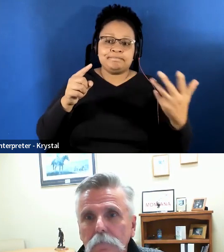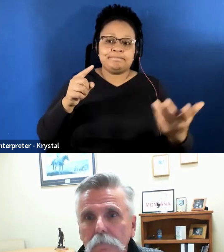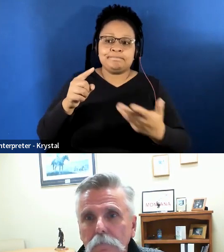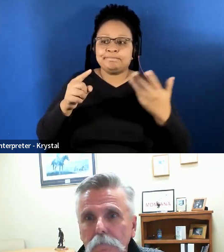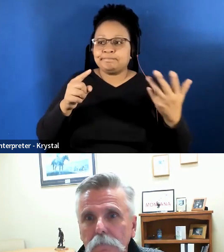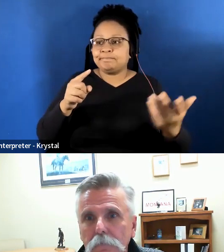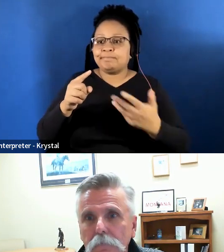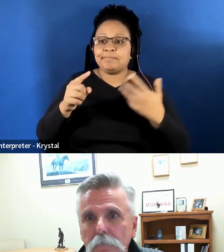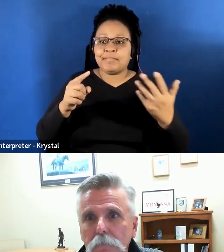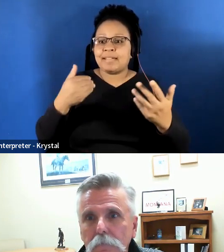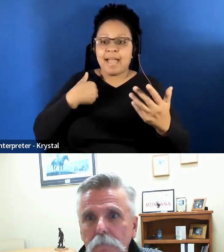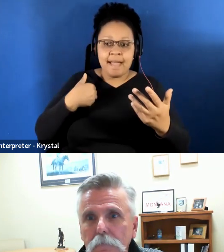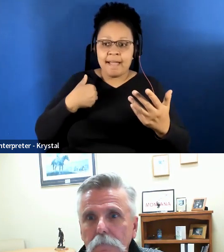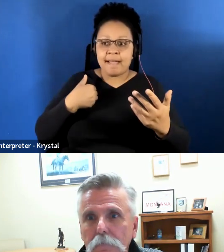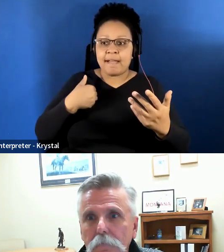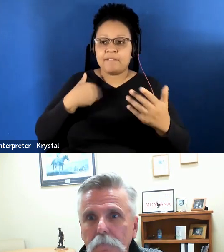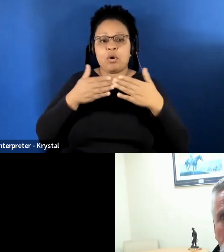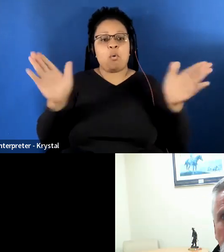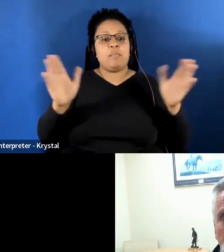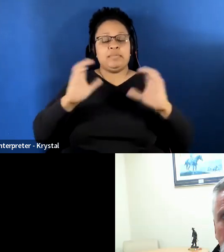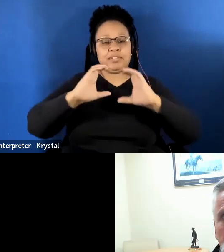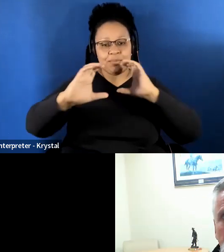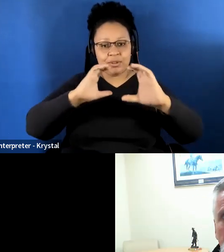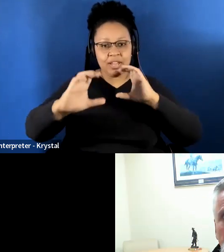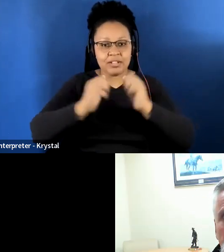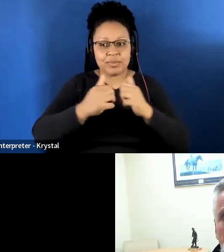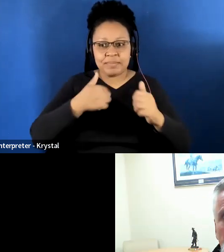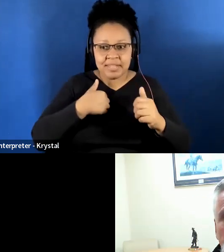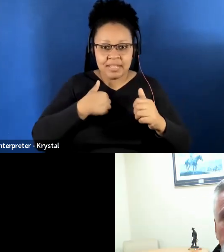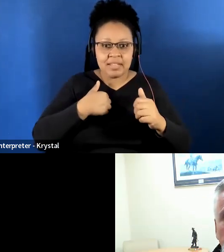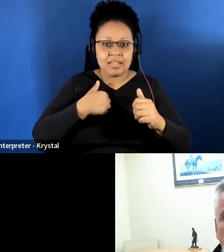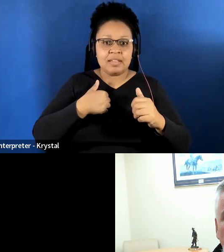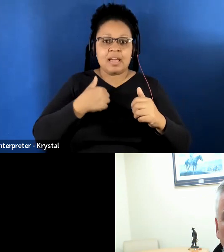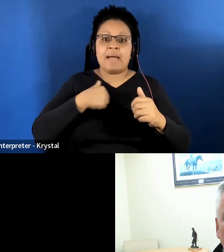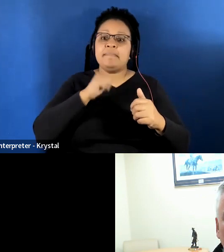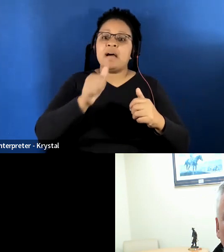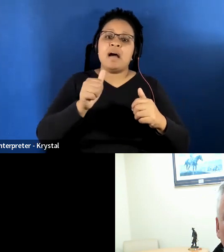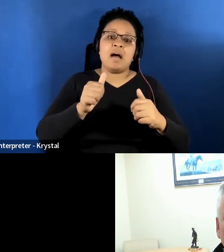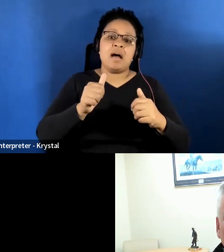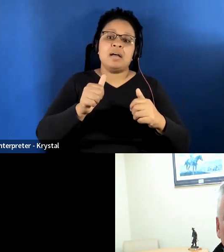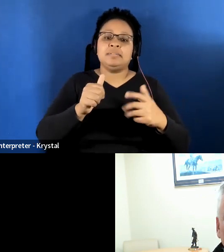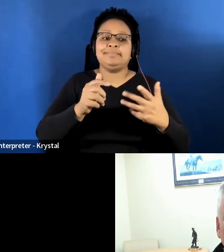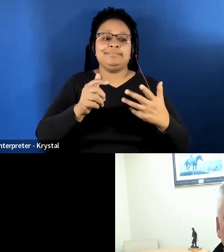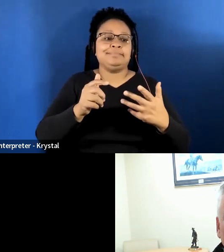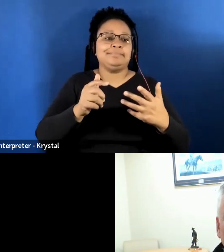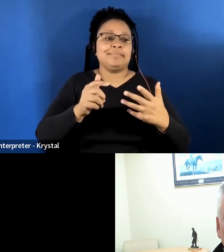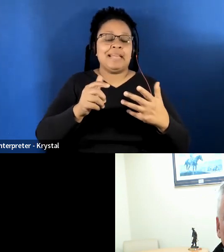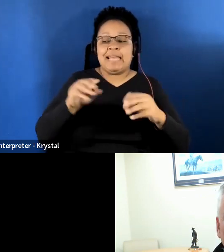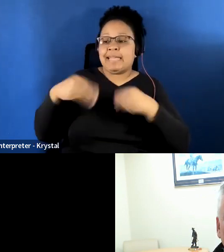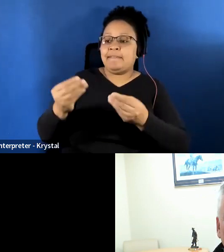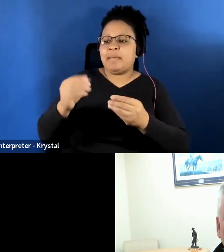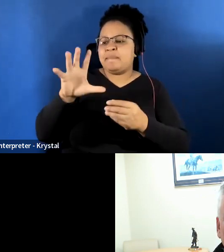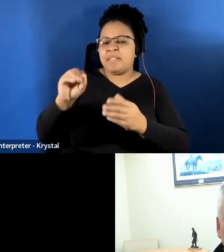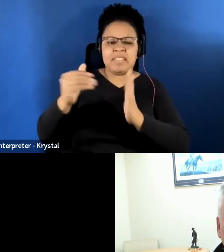have, an open communication with me, as to where I'm not going to go in and try to give them 50,000